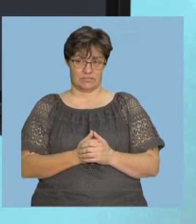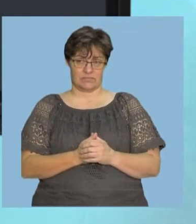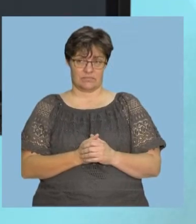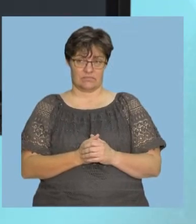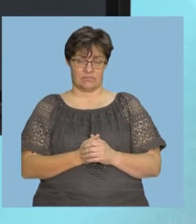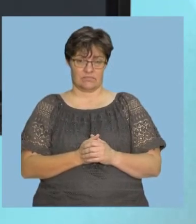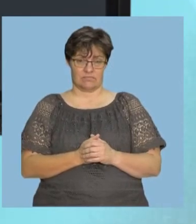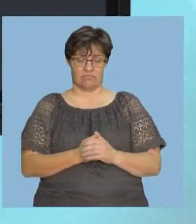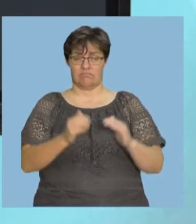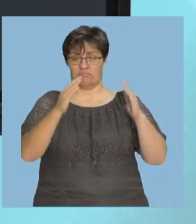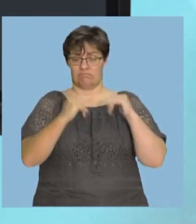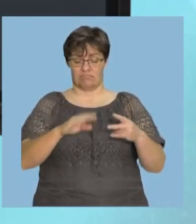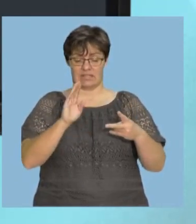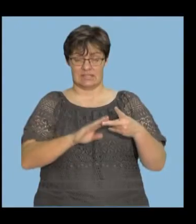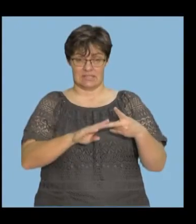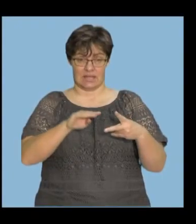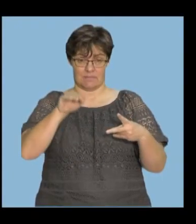Now let's look at the second bank.